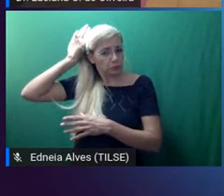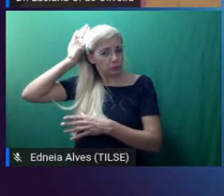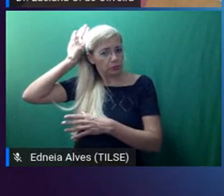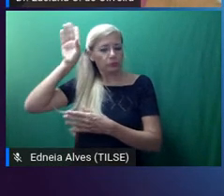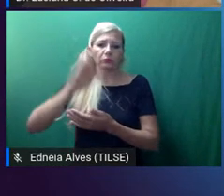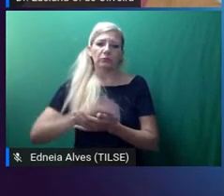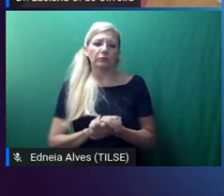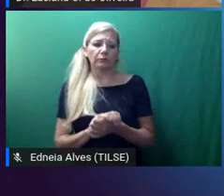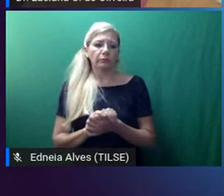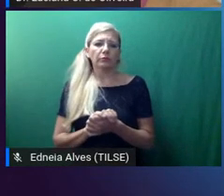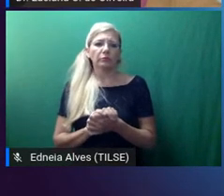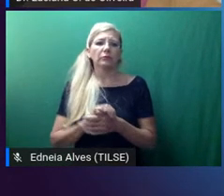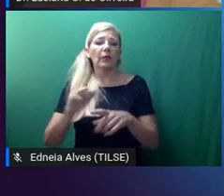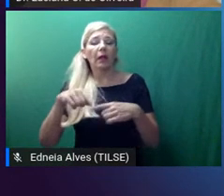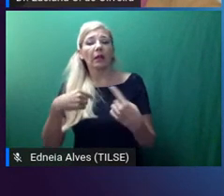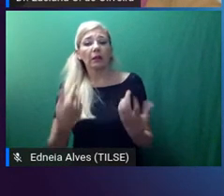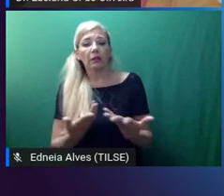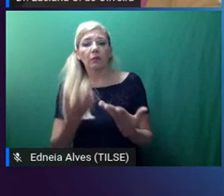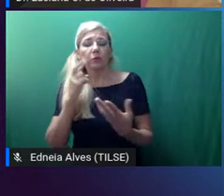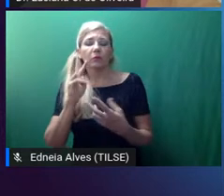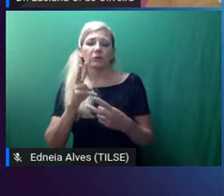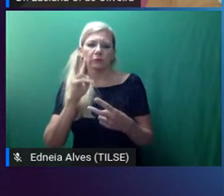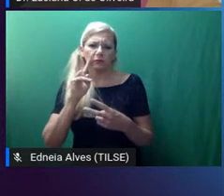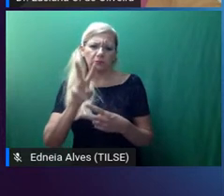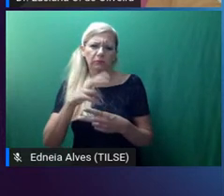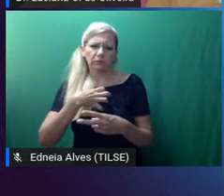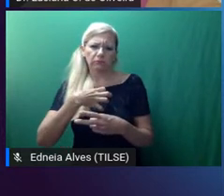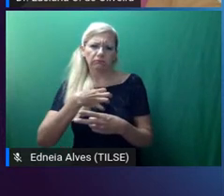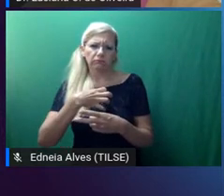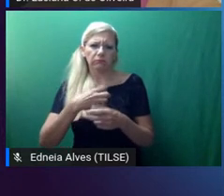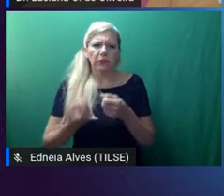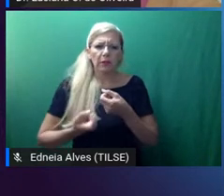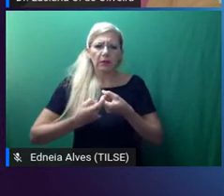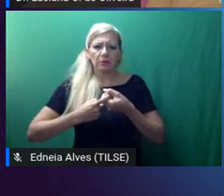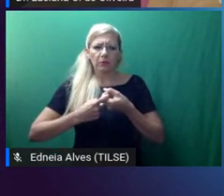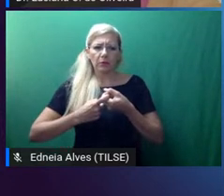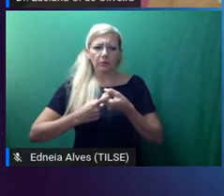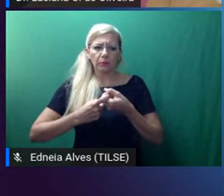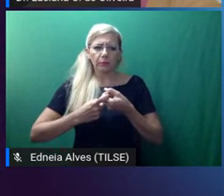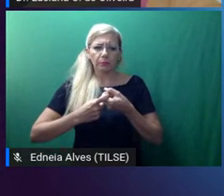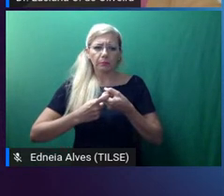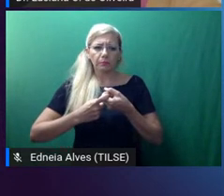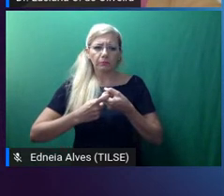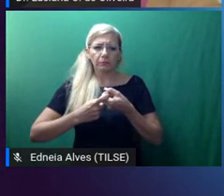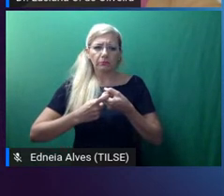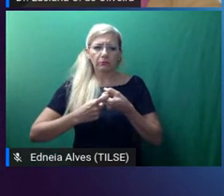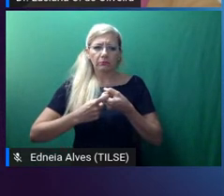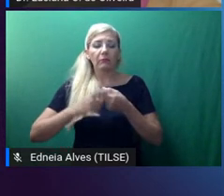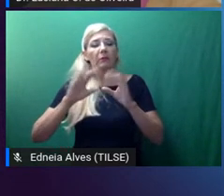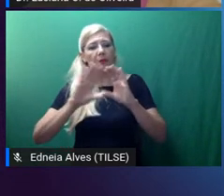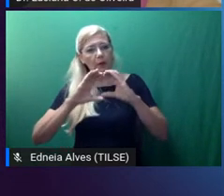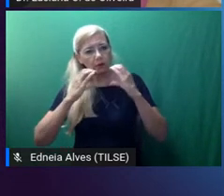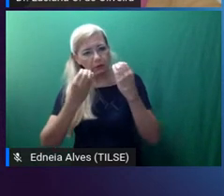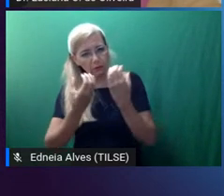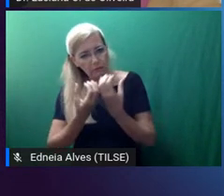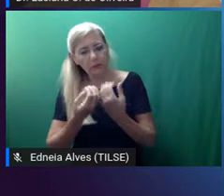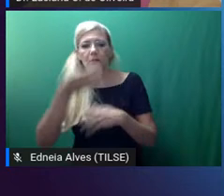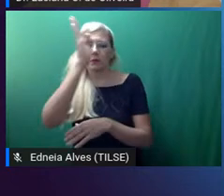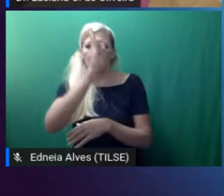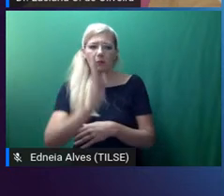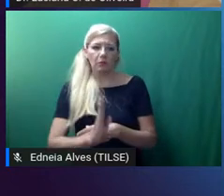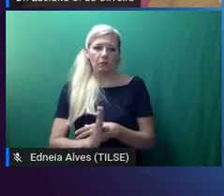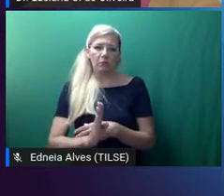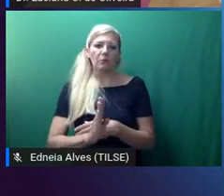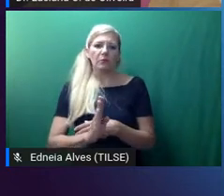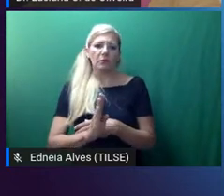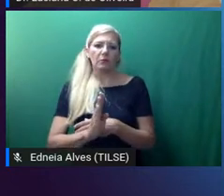happened a few years back when at a conference in Brazil, I'm not going to name